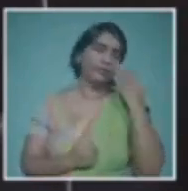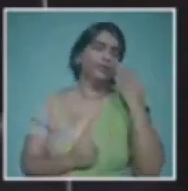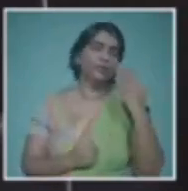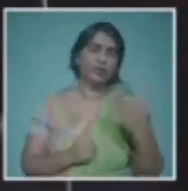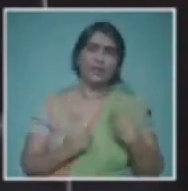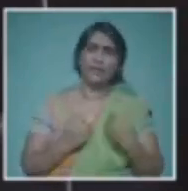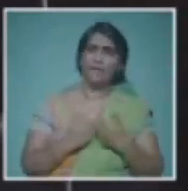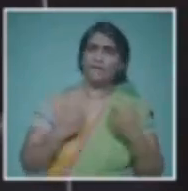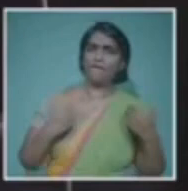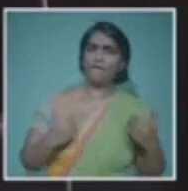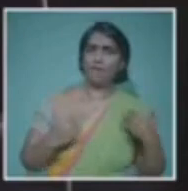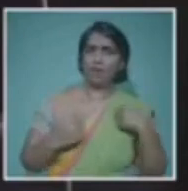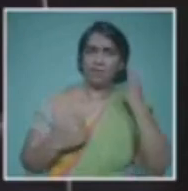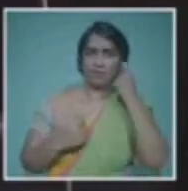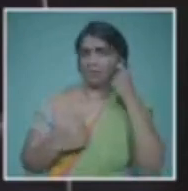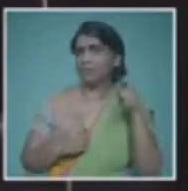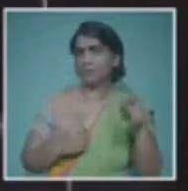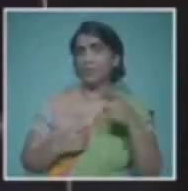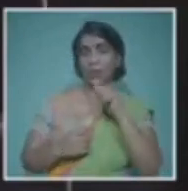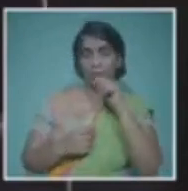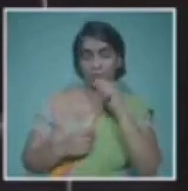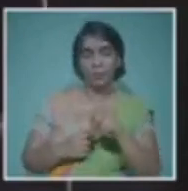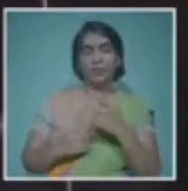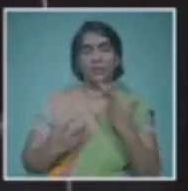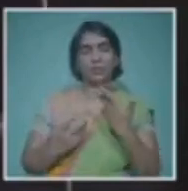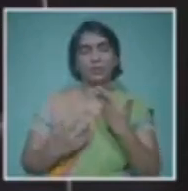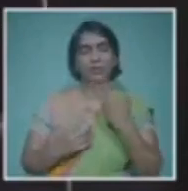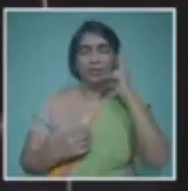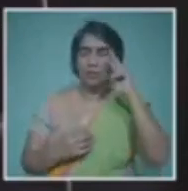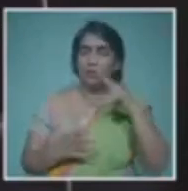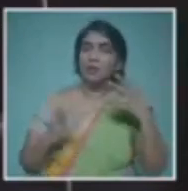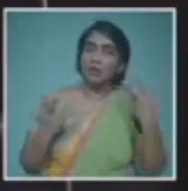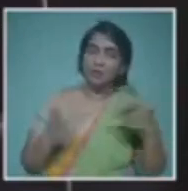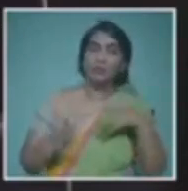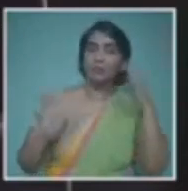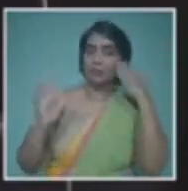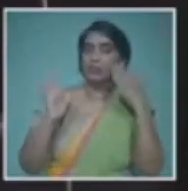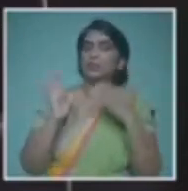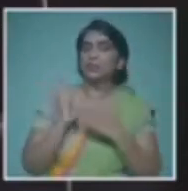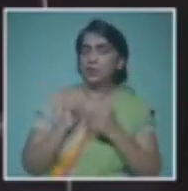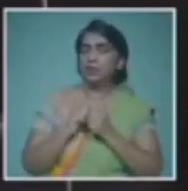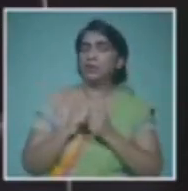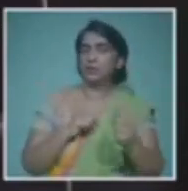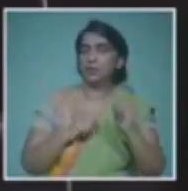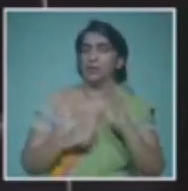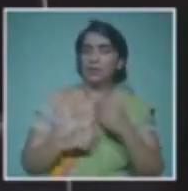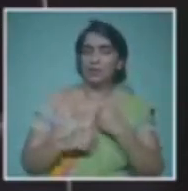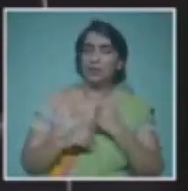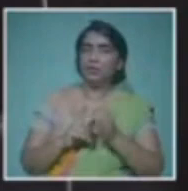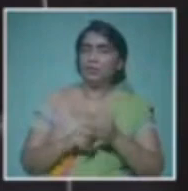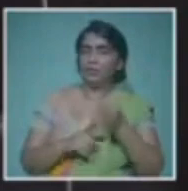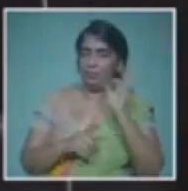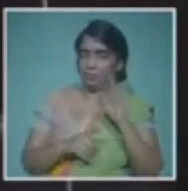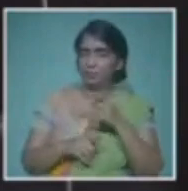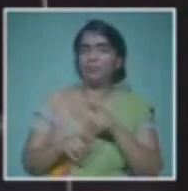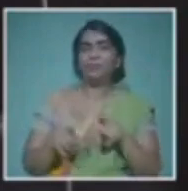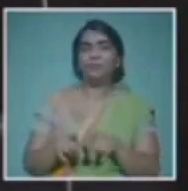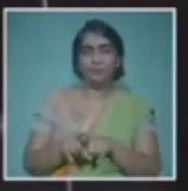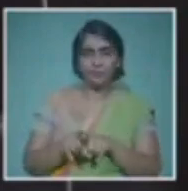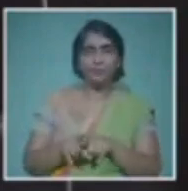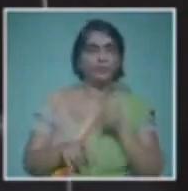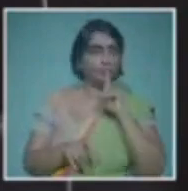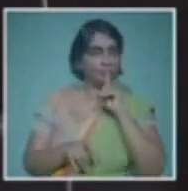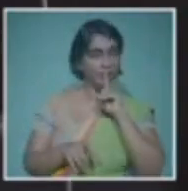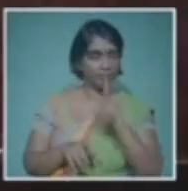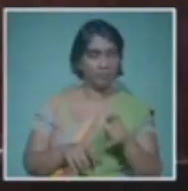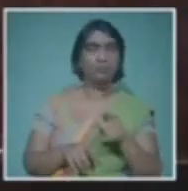sincere or not please look at these things anyway I'll raise it with the commission chairman he might bring the matter to you to see whether you can extend the time right please